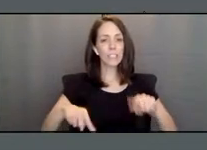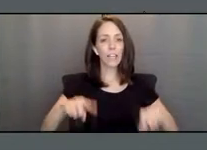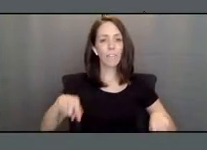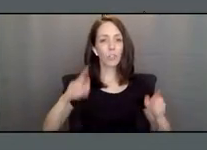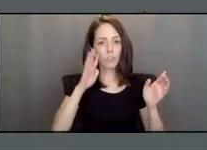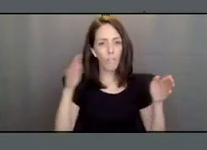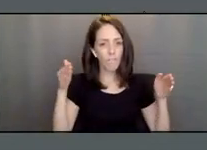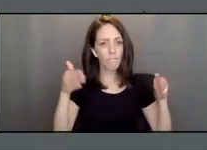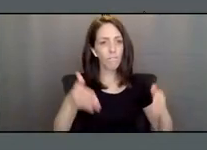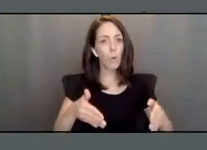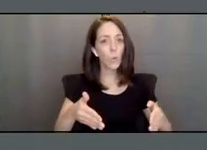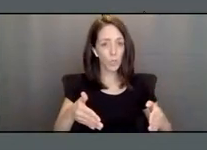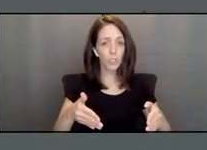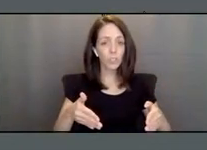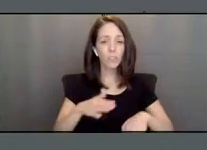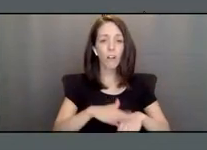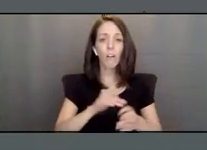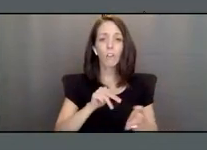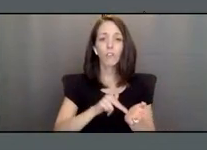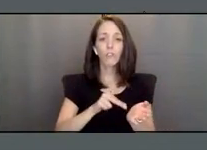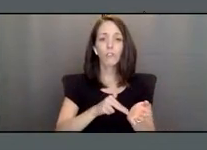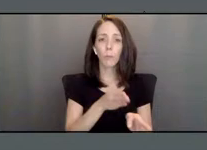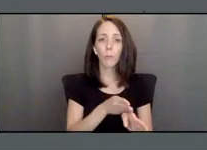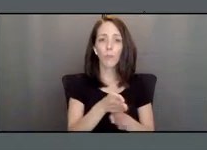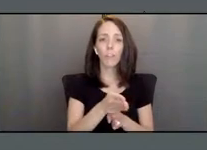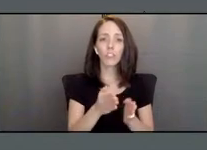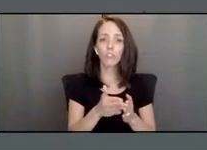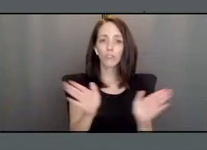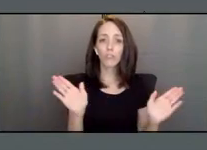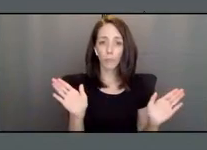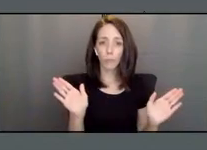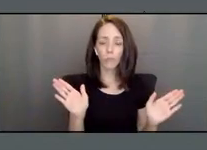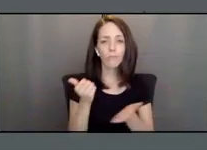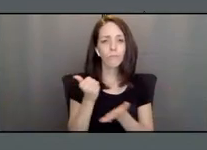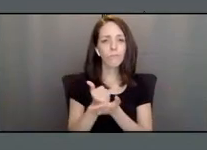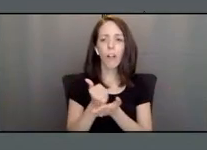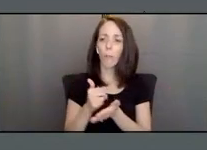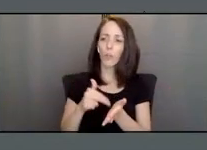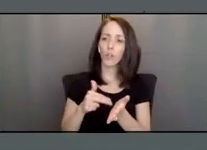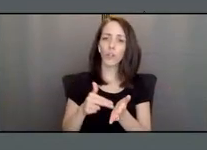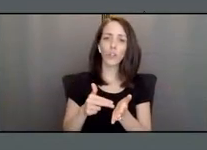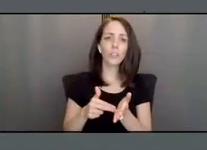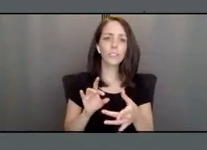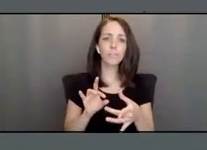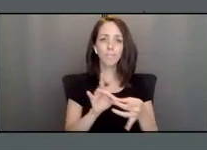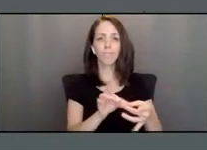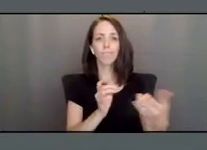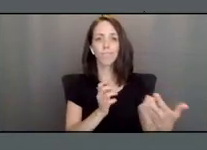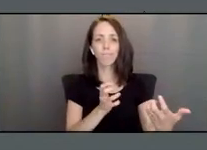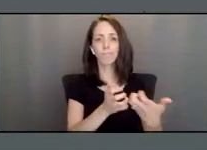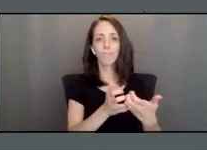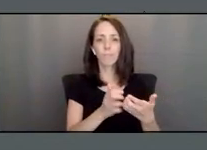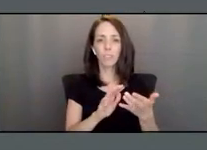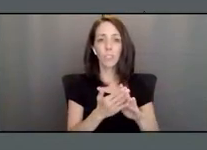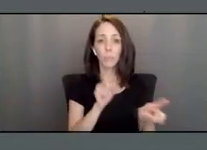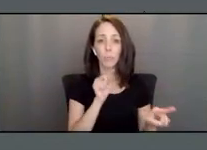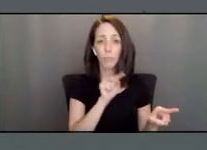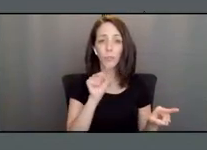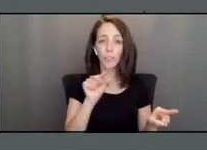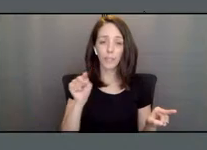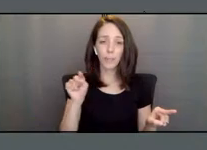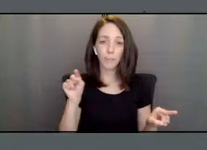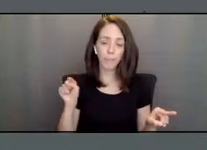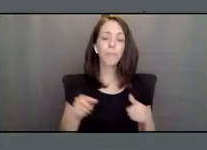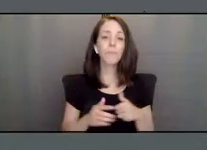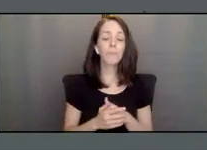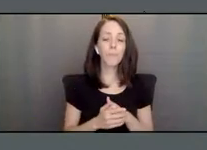the nursing profession to help align the nursing workforce better with the demographics of those we serve. So as a school,